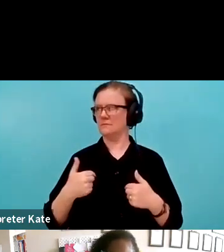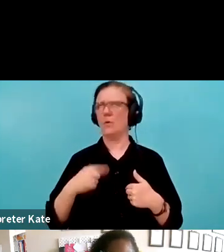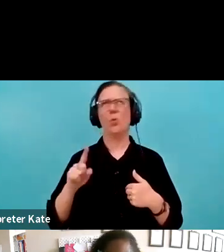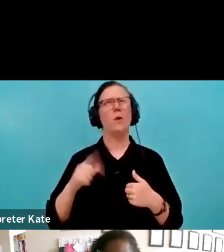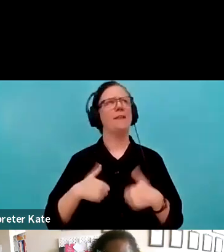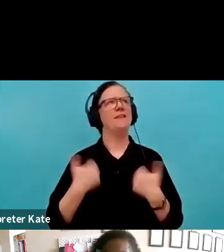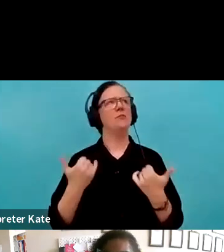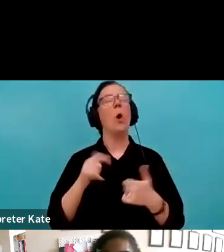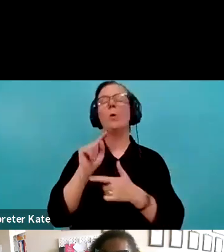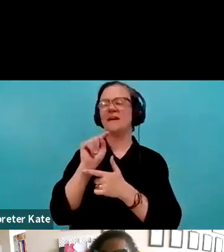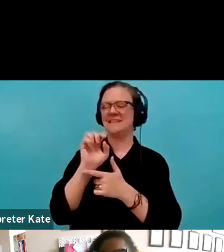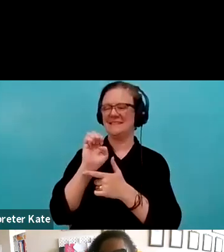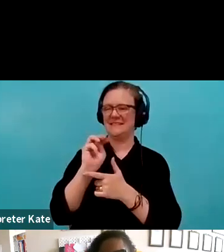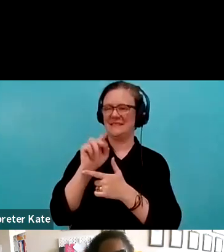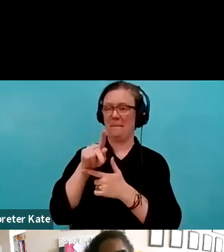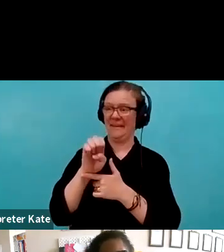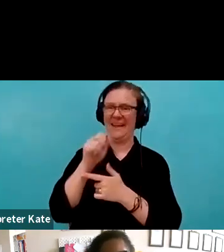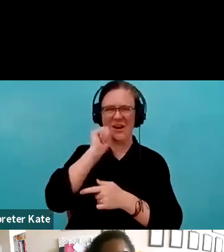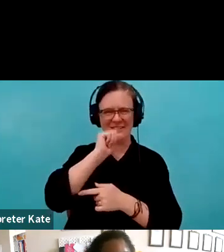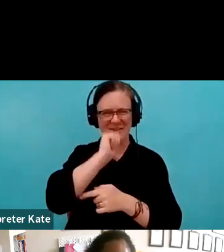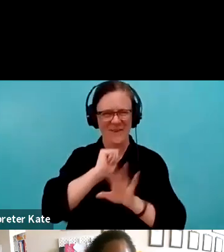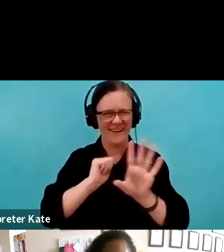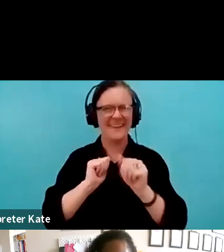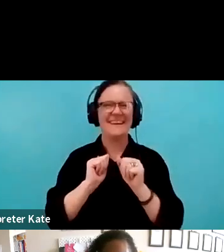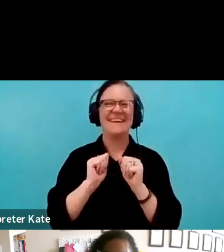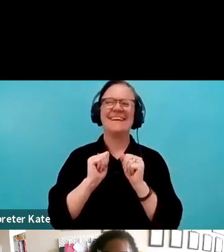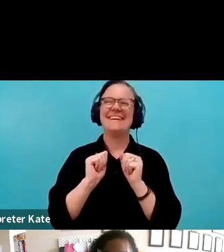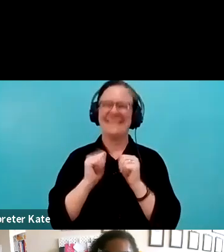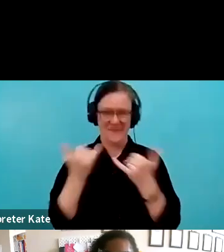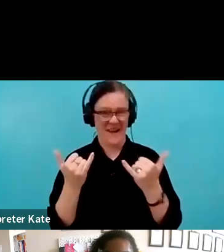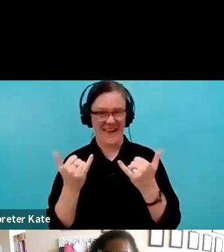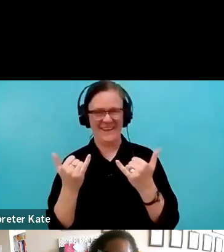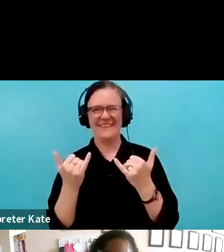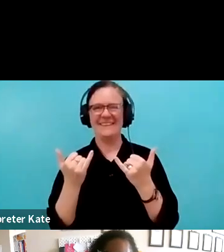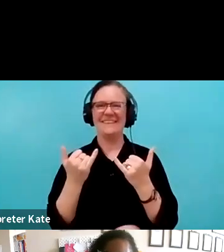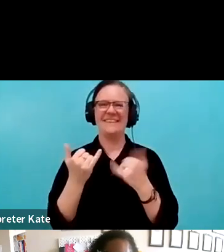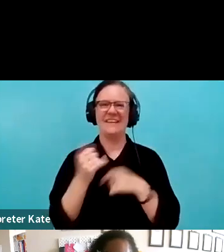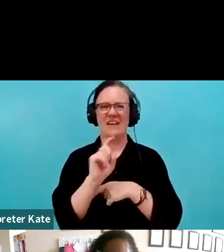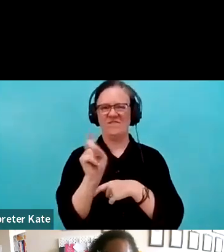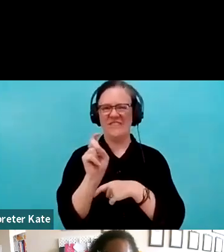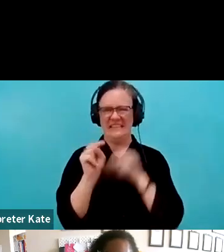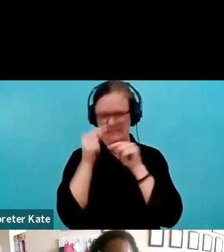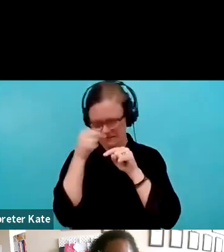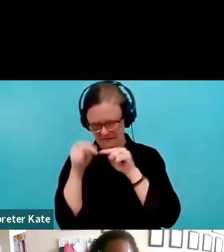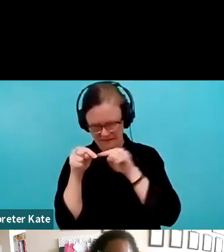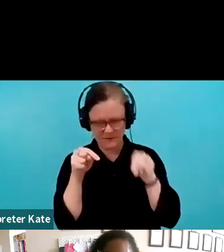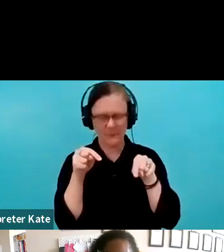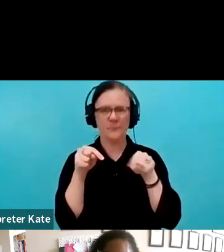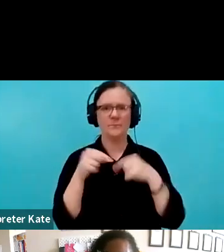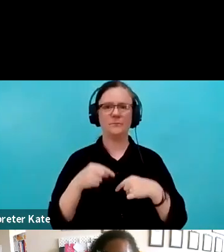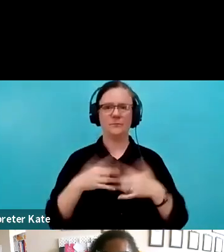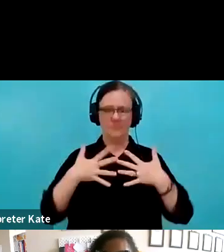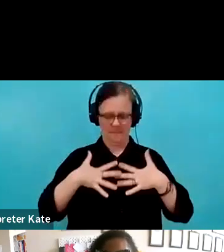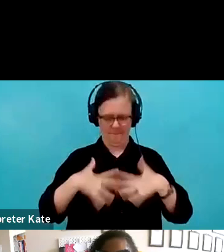know where you're at these days. But I'm in Tempe, Arizona, outside of Phoenix. I am wearing a black